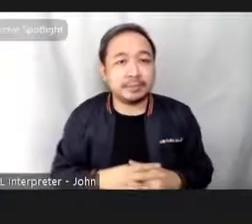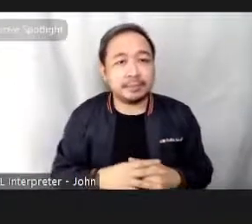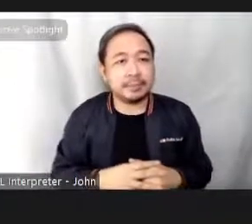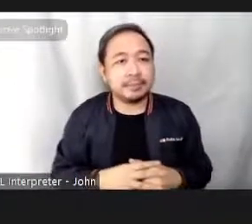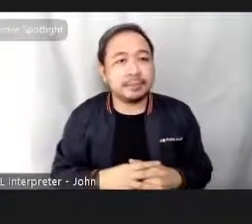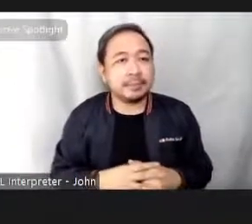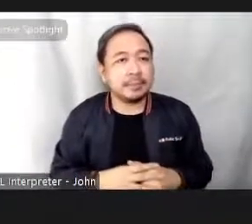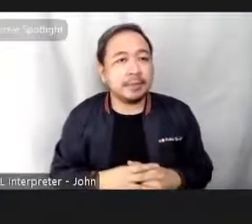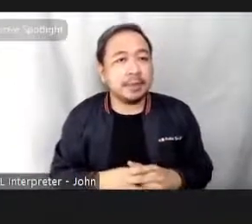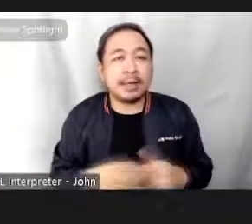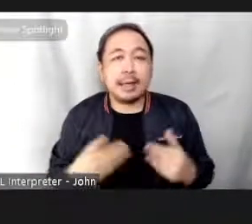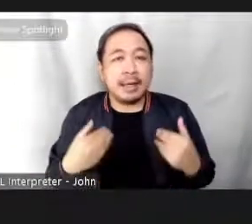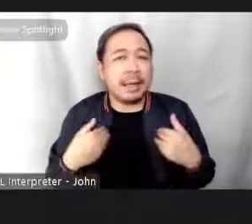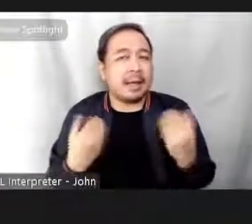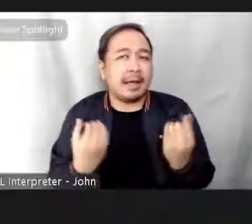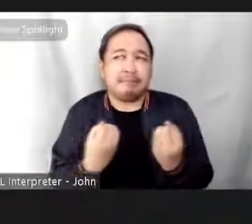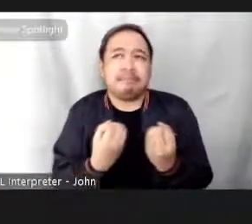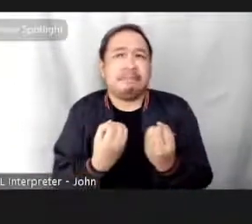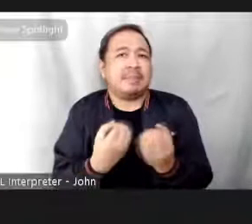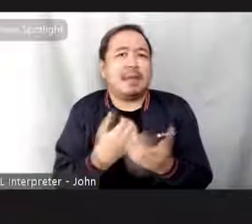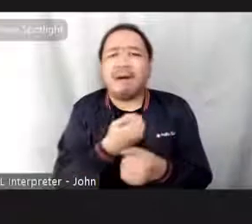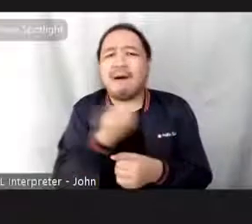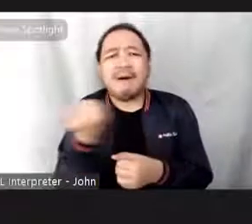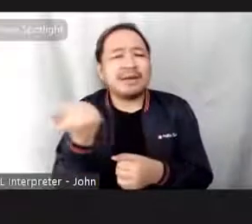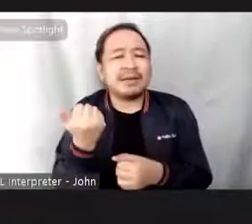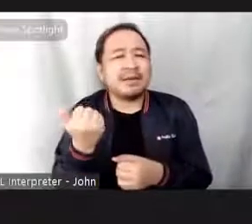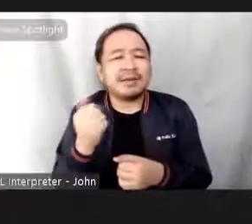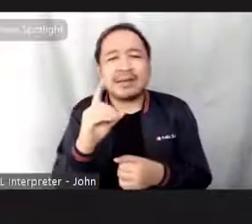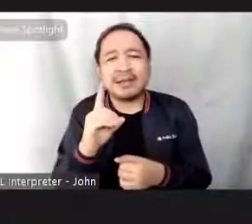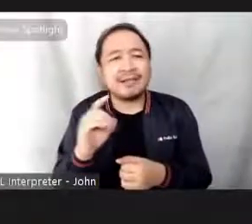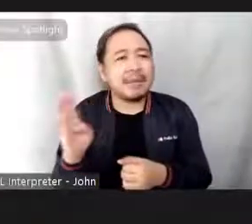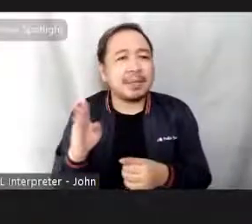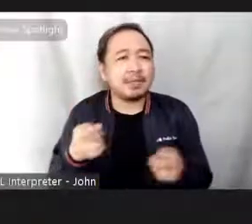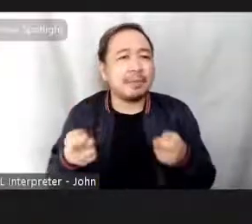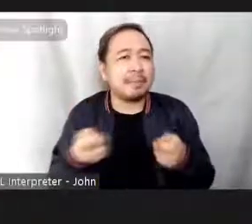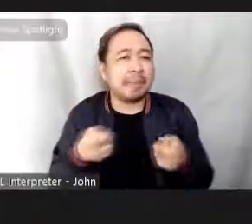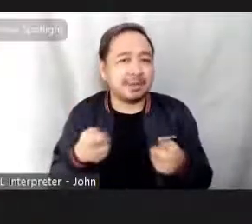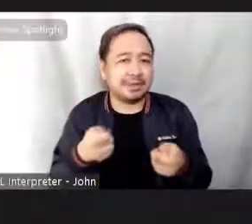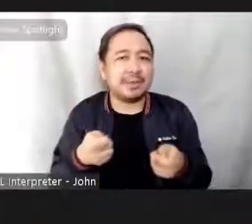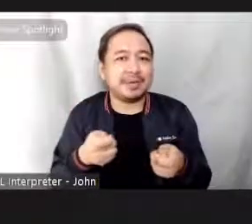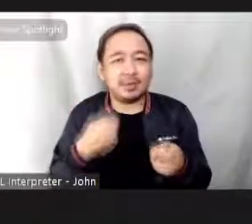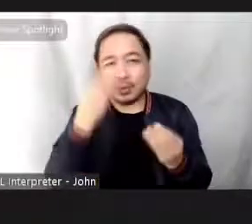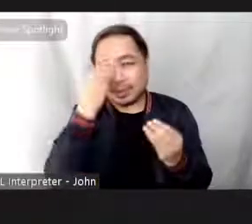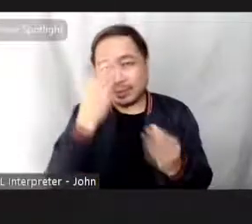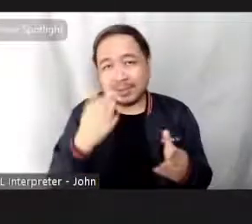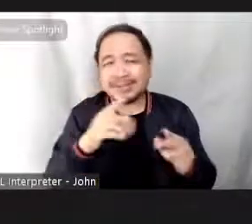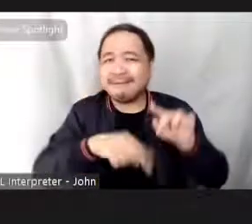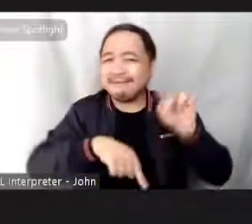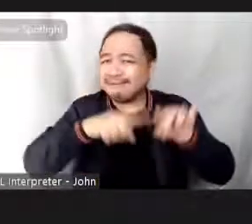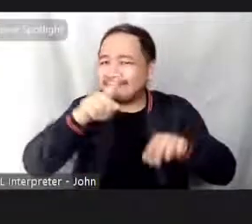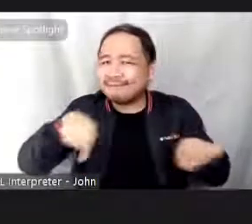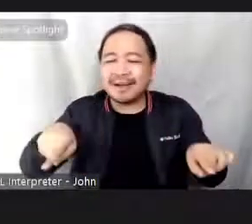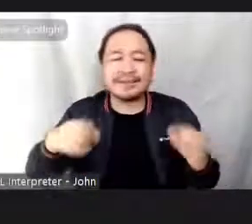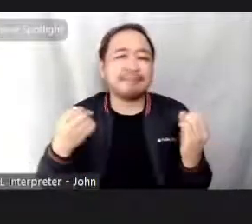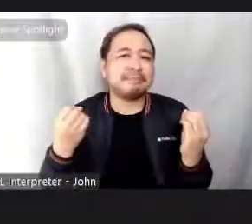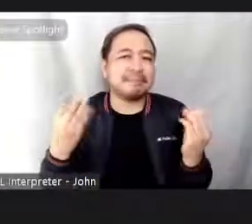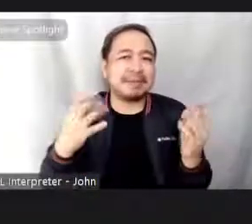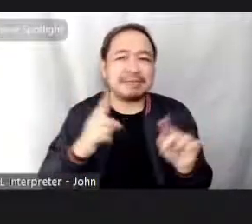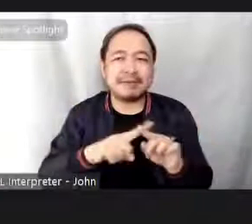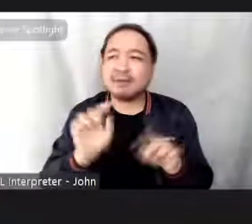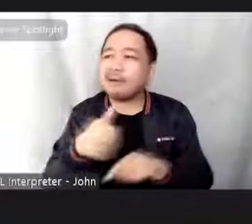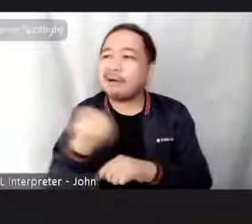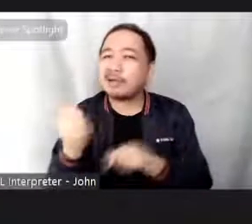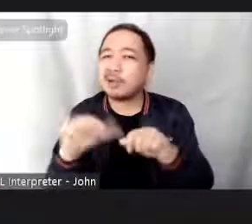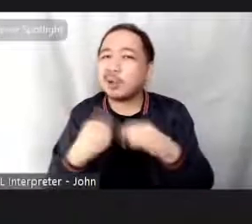There are other existing databases designed for management of GBV at marami pang klase ng ganitong database that other